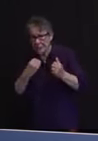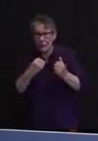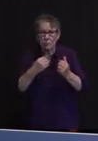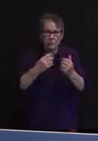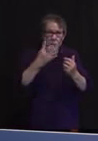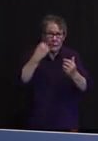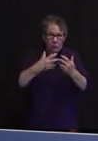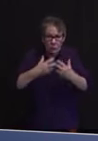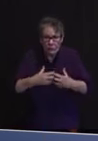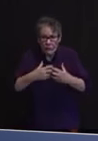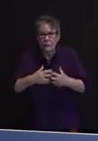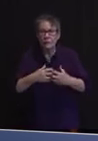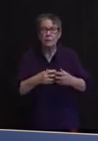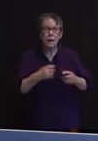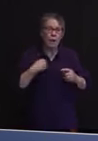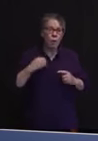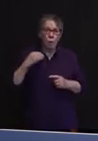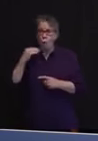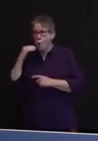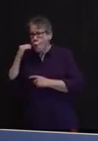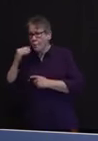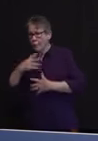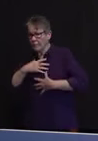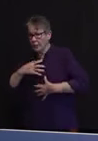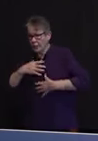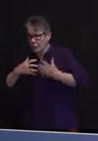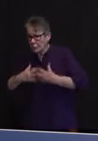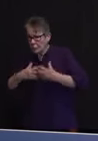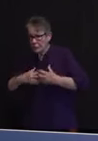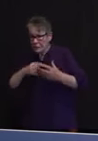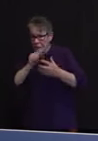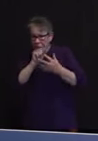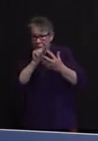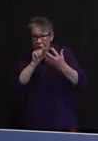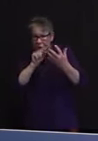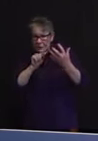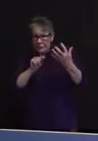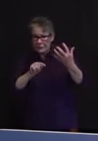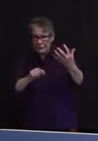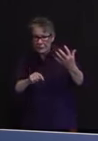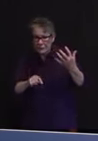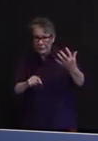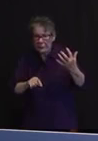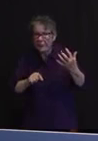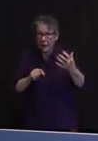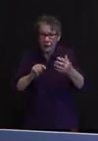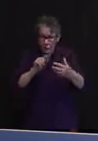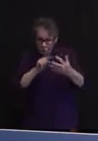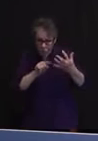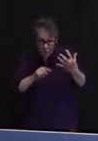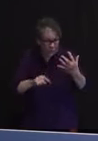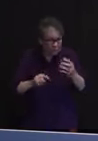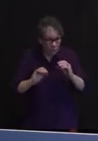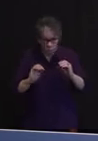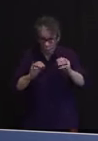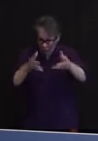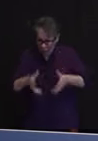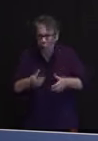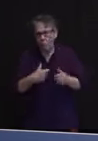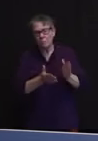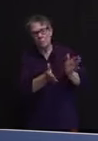that can be used to support the pulmonary function of patients would be used first.